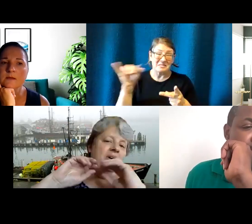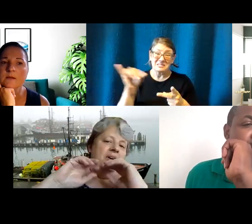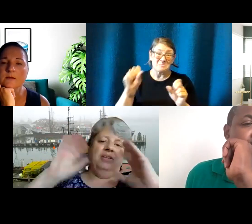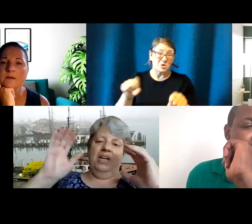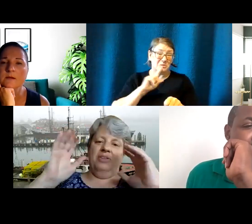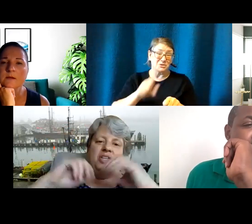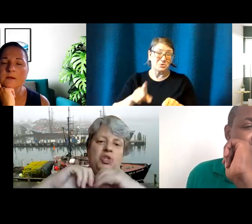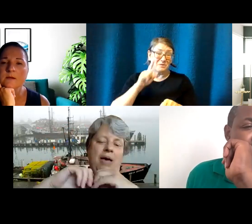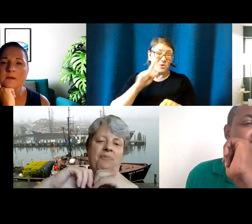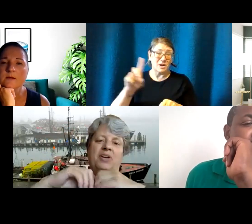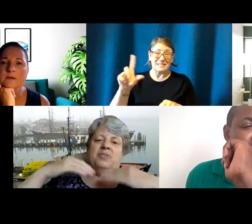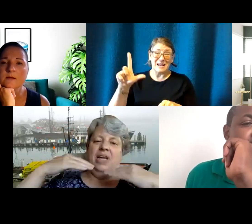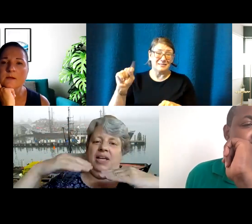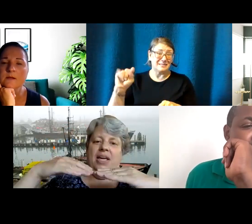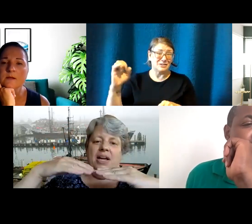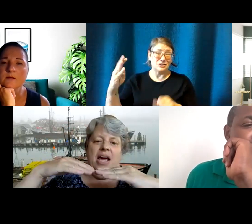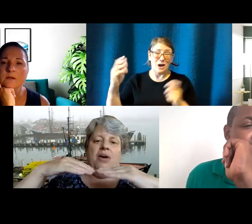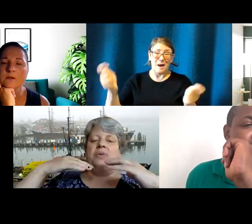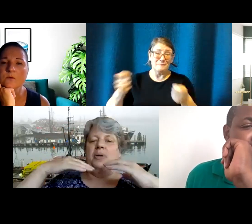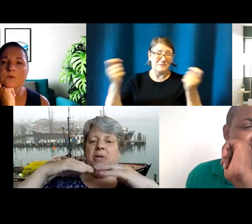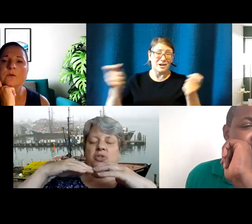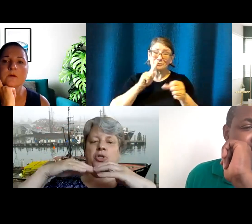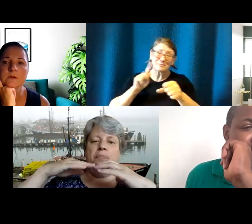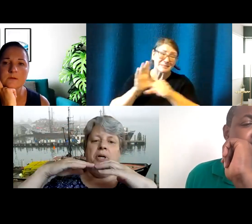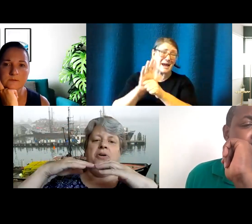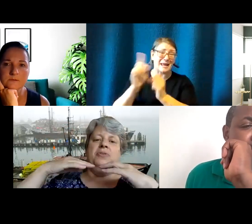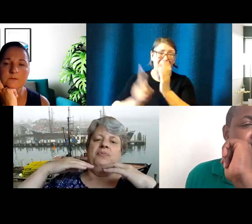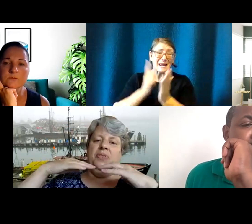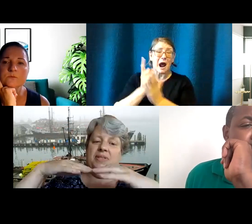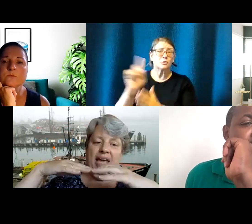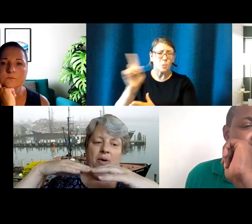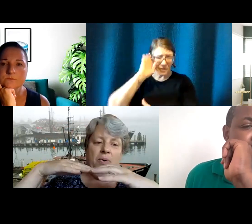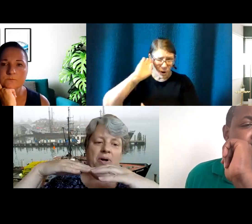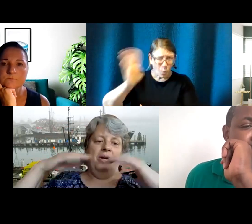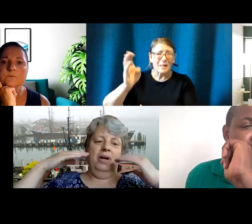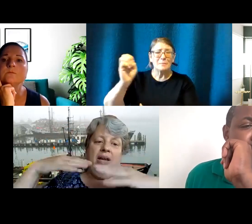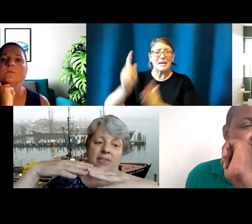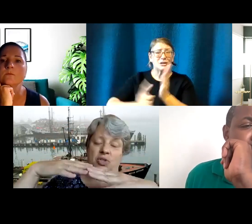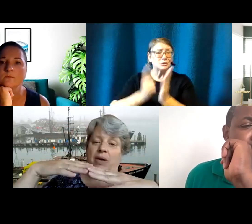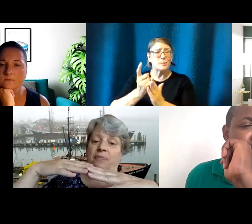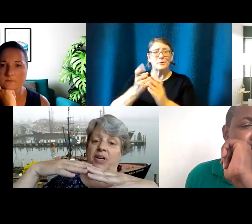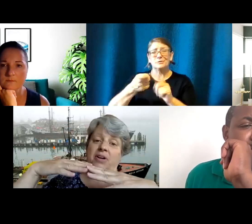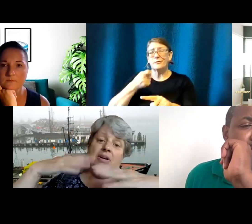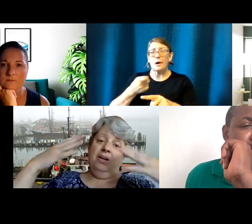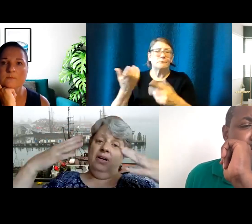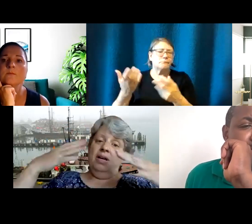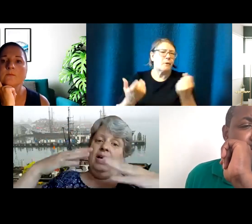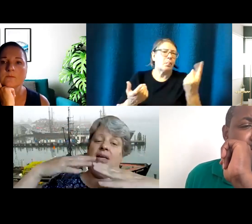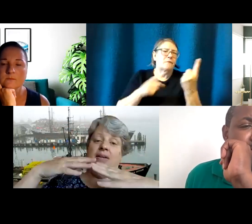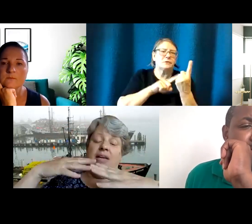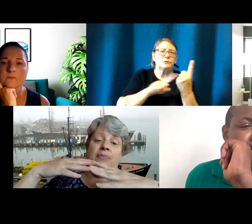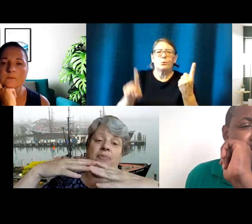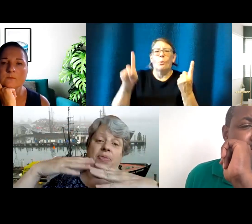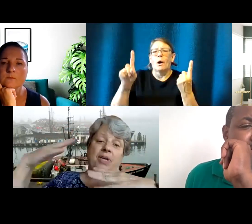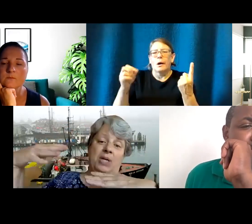for DLT job fairs, dedicated hours. There'll be interpreters for this hour at the job fair.